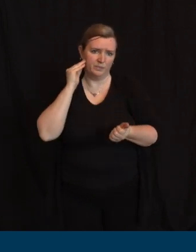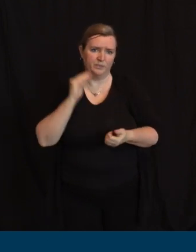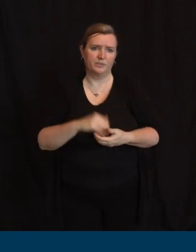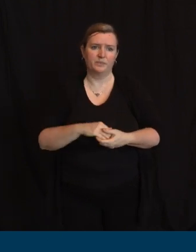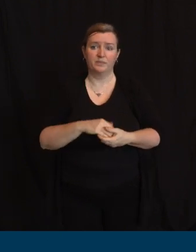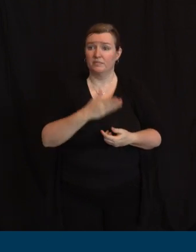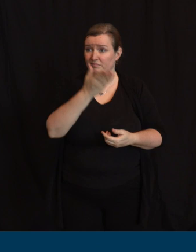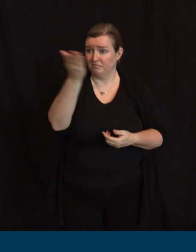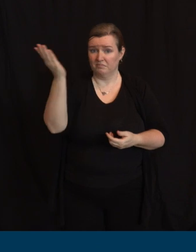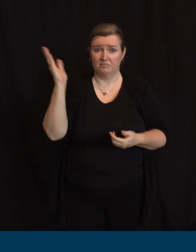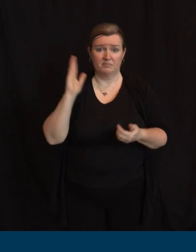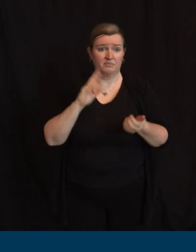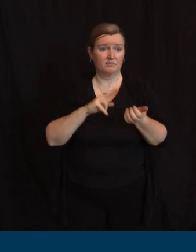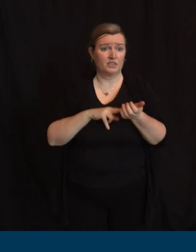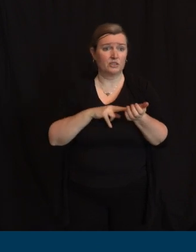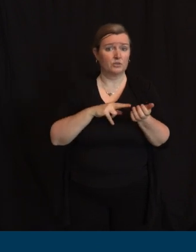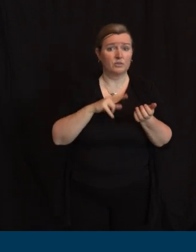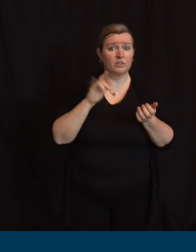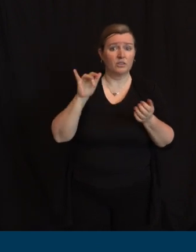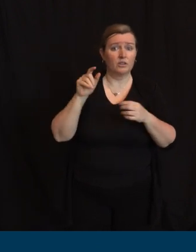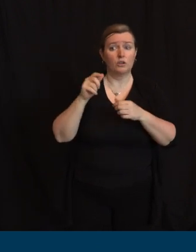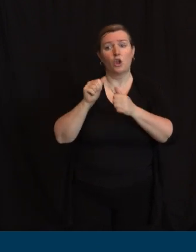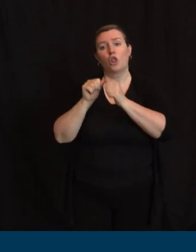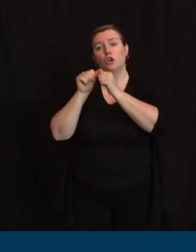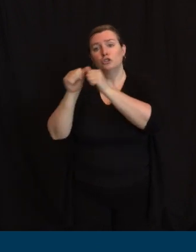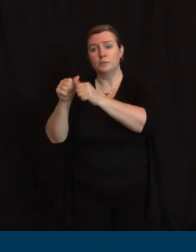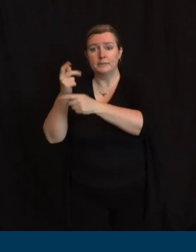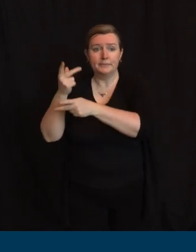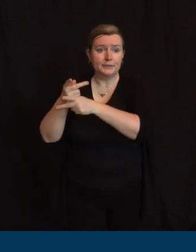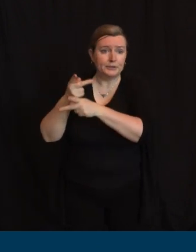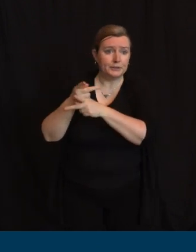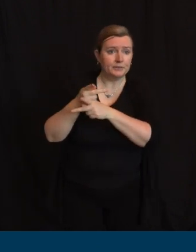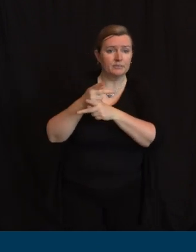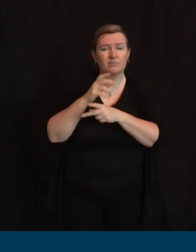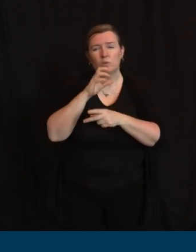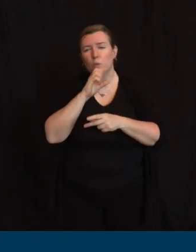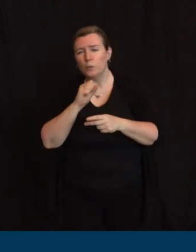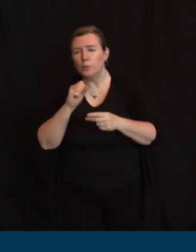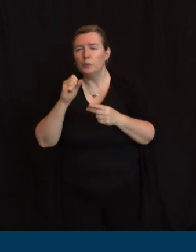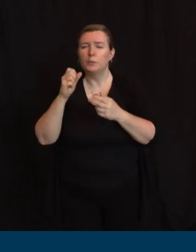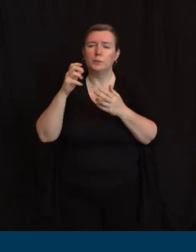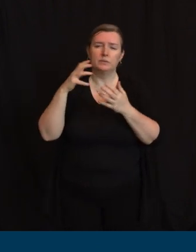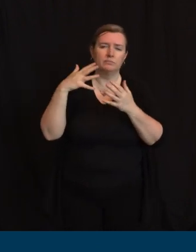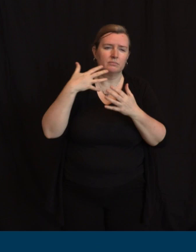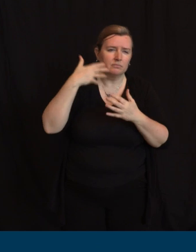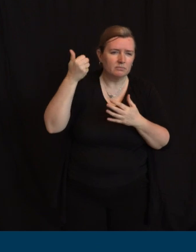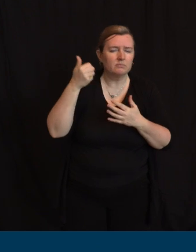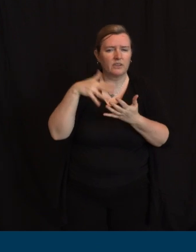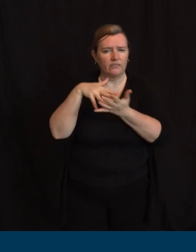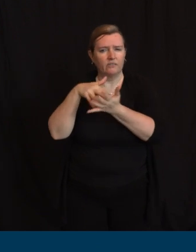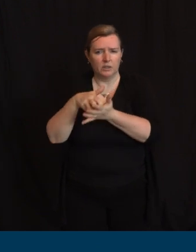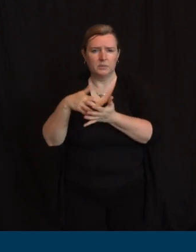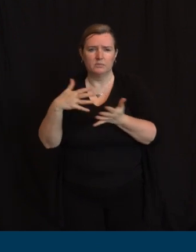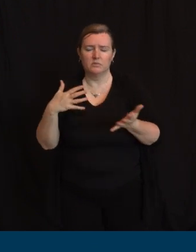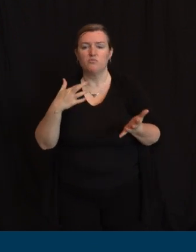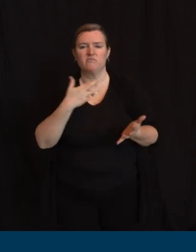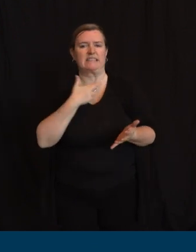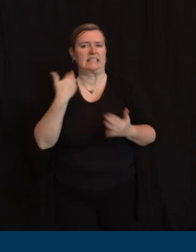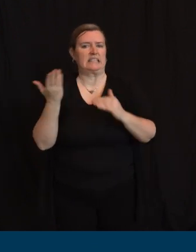taking care of our most vulnerable populations, and they are particularly at risk for